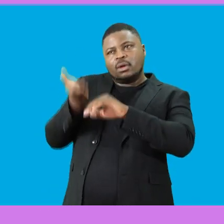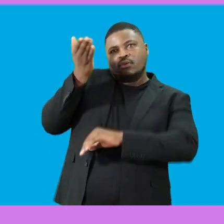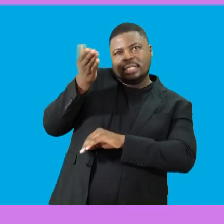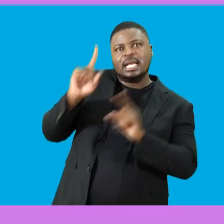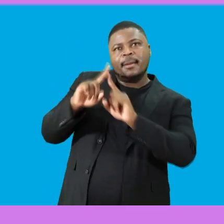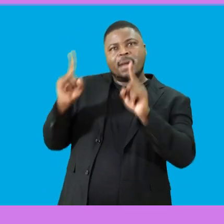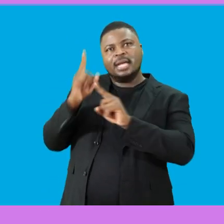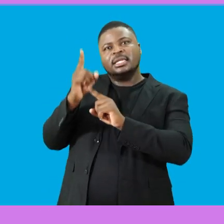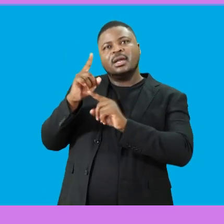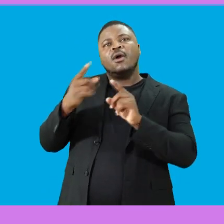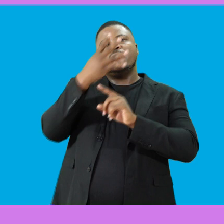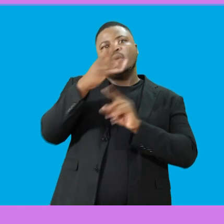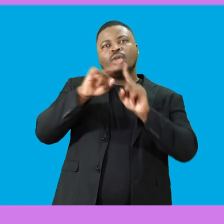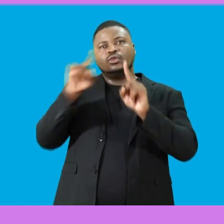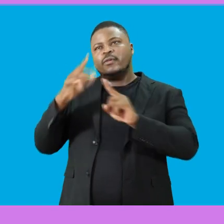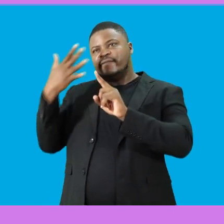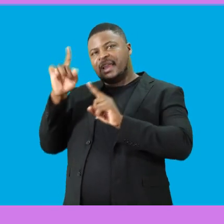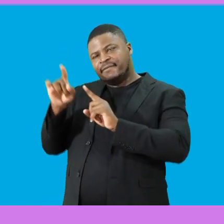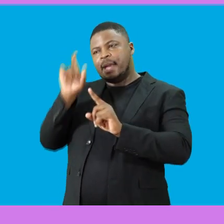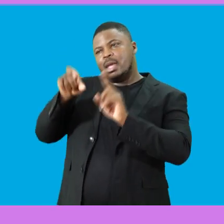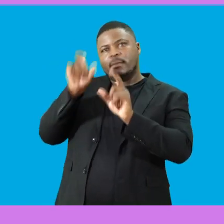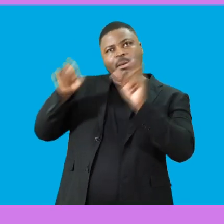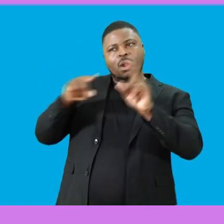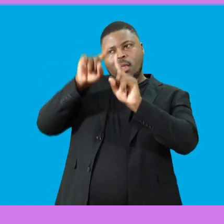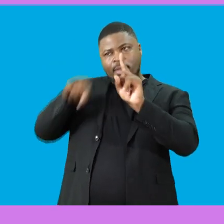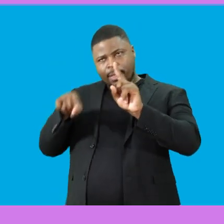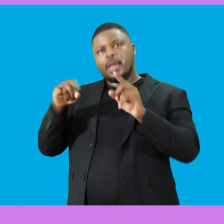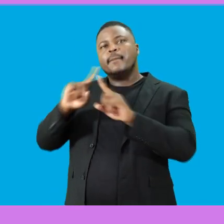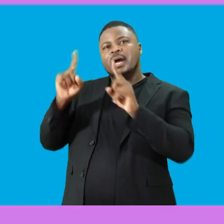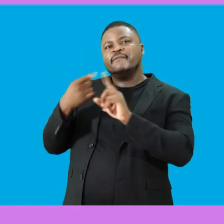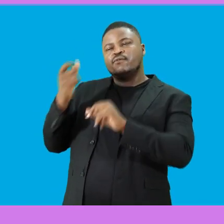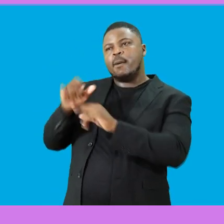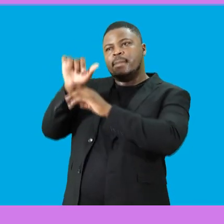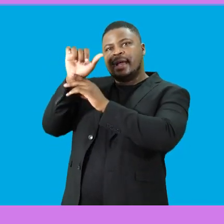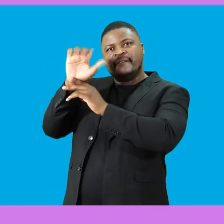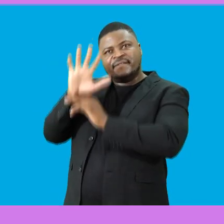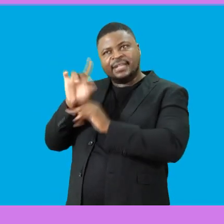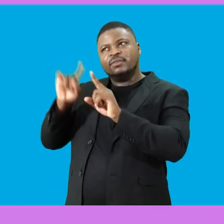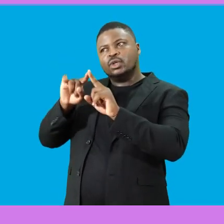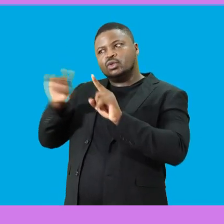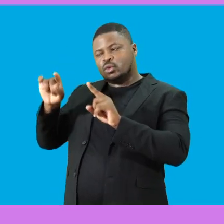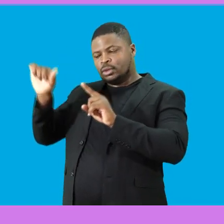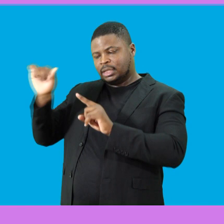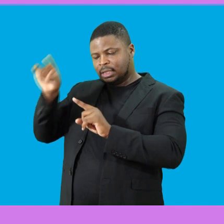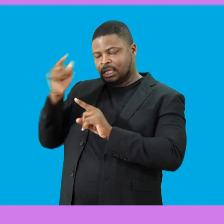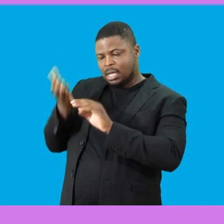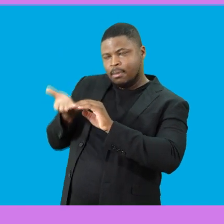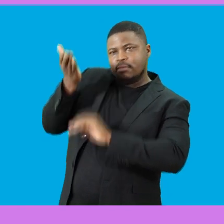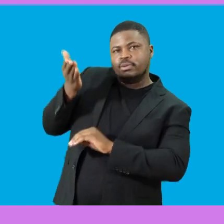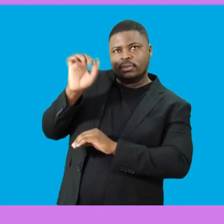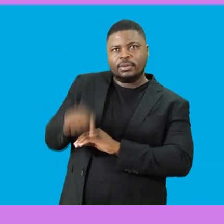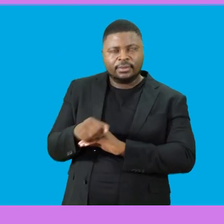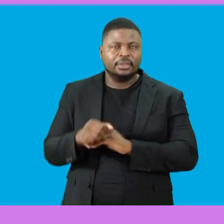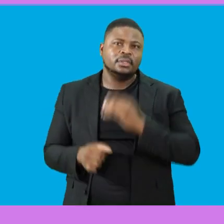number of people from 4 to 5, then we had an increase from bus number 5 to number 6. Okay, let's write down our answer.